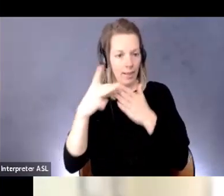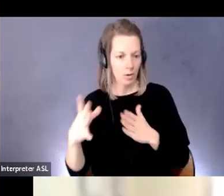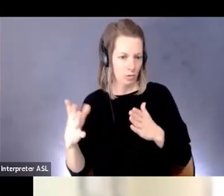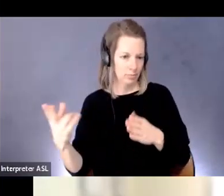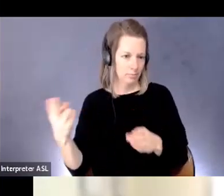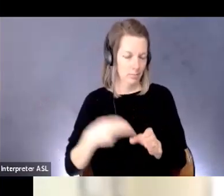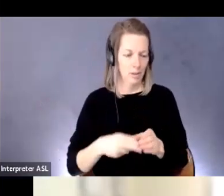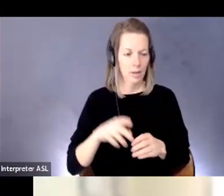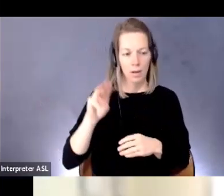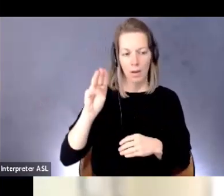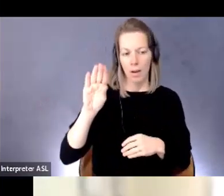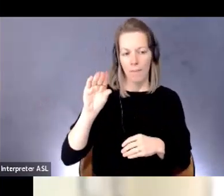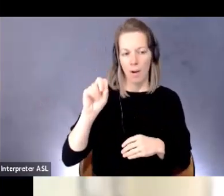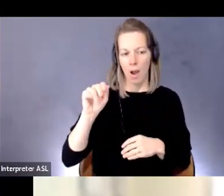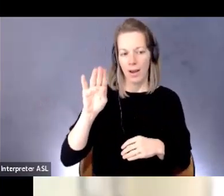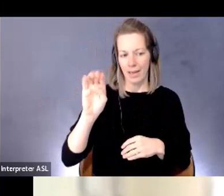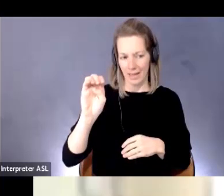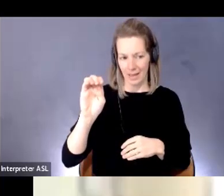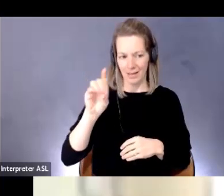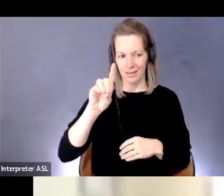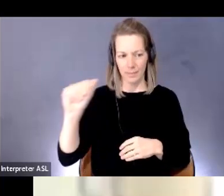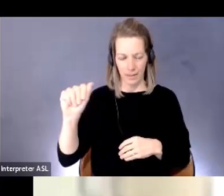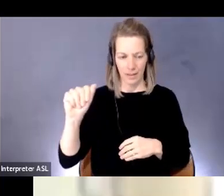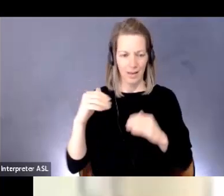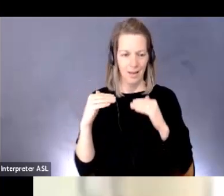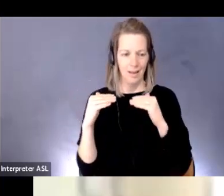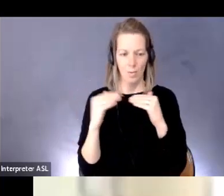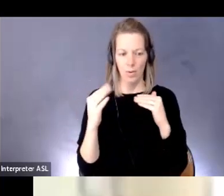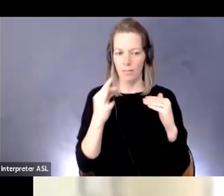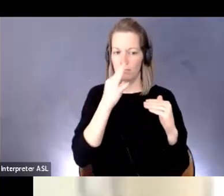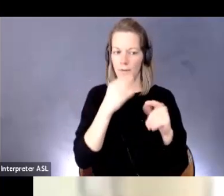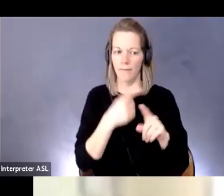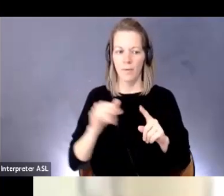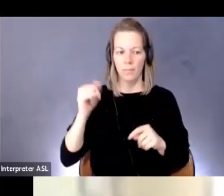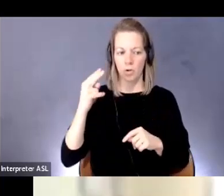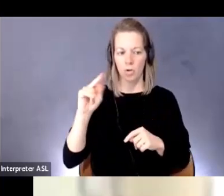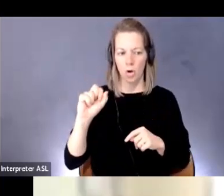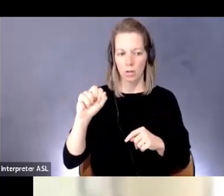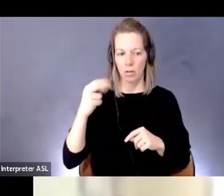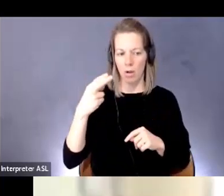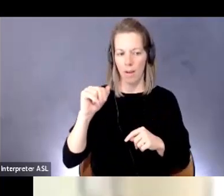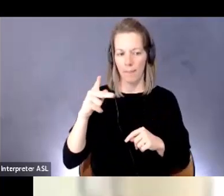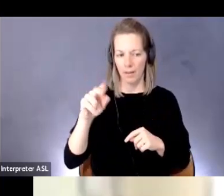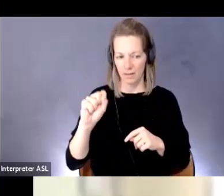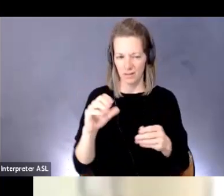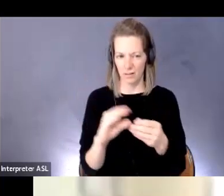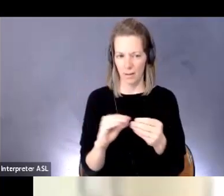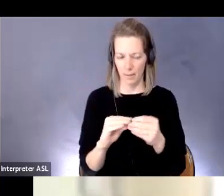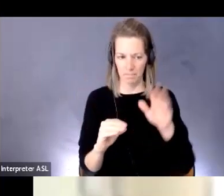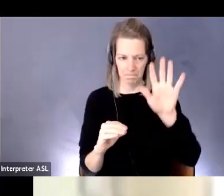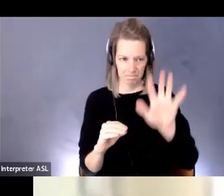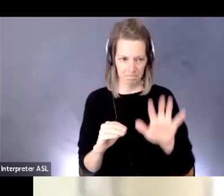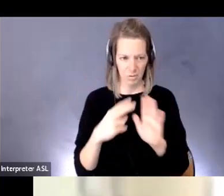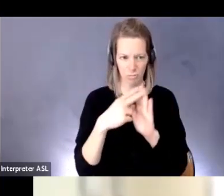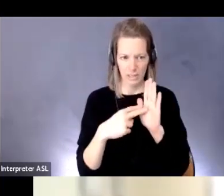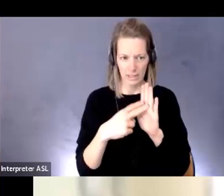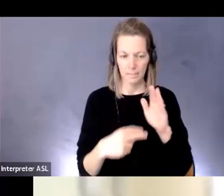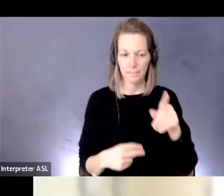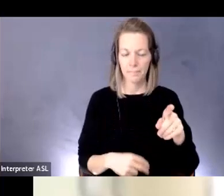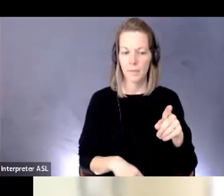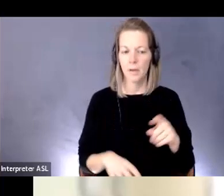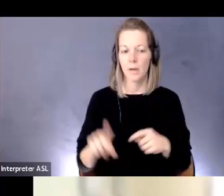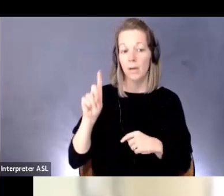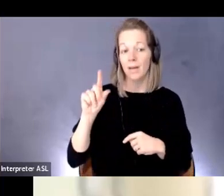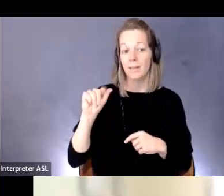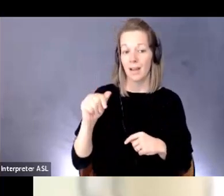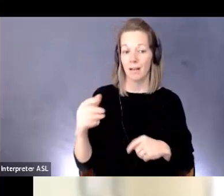Bonnie Swainor, a disability data equity expert from Johns Hopkins University, commented, "Data are a powerful